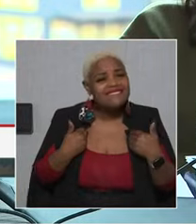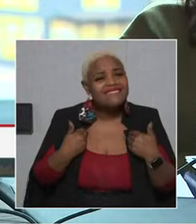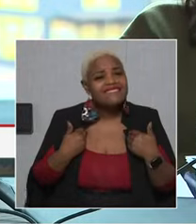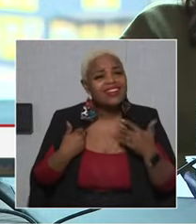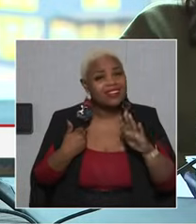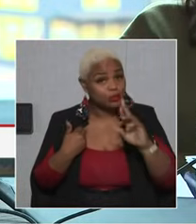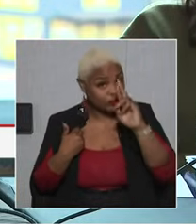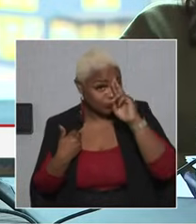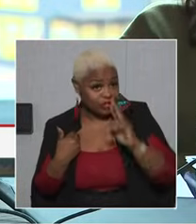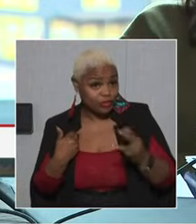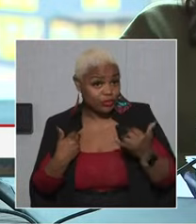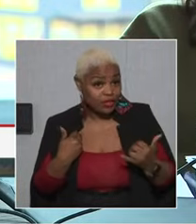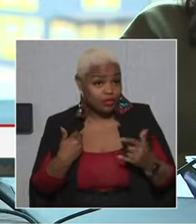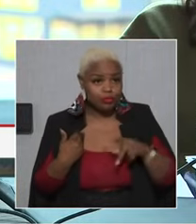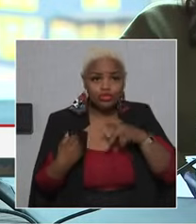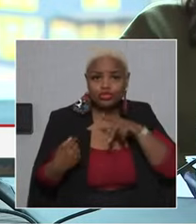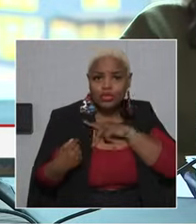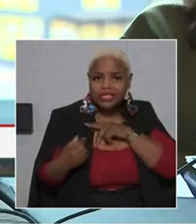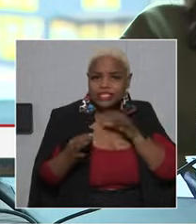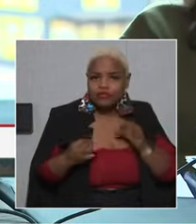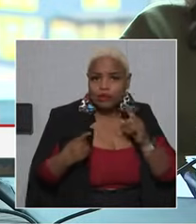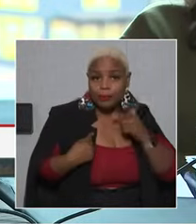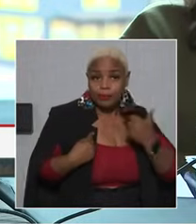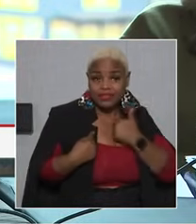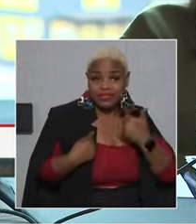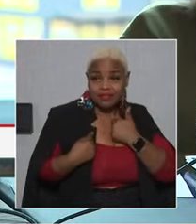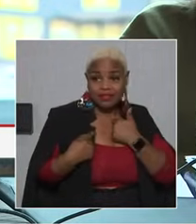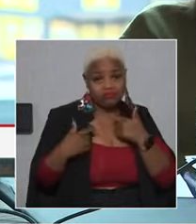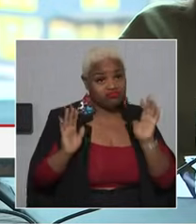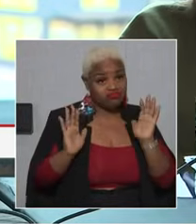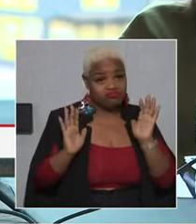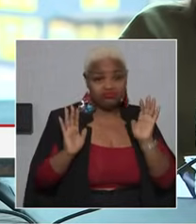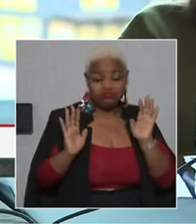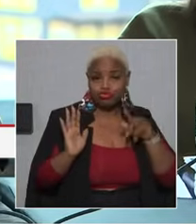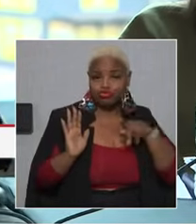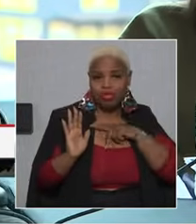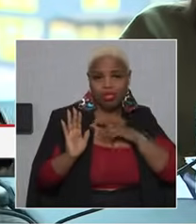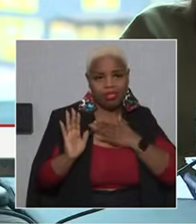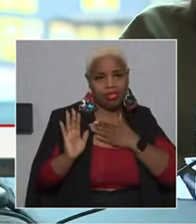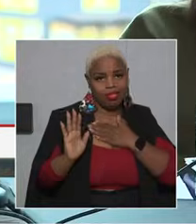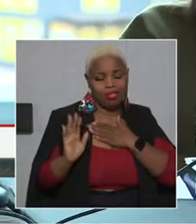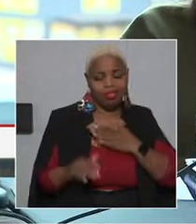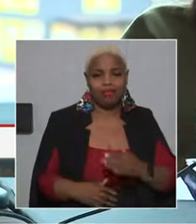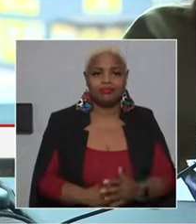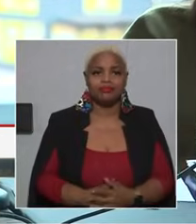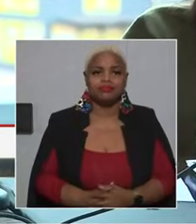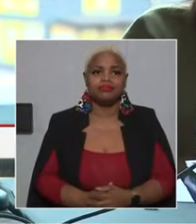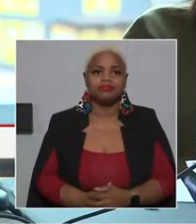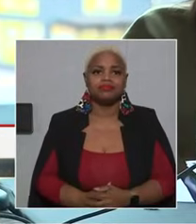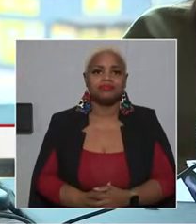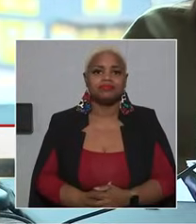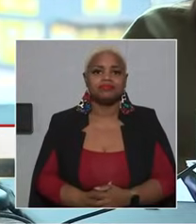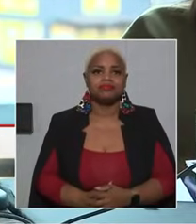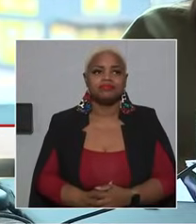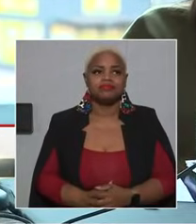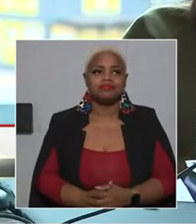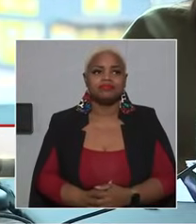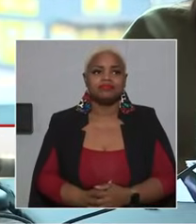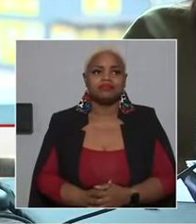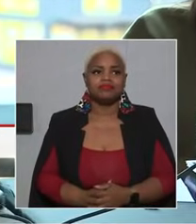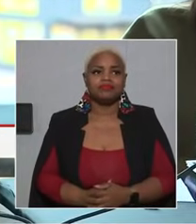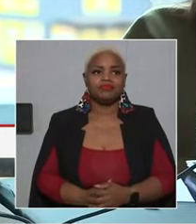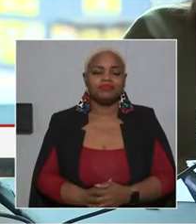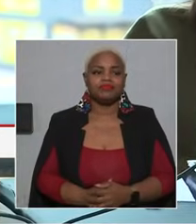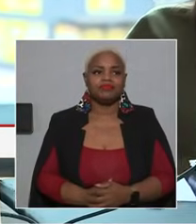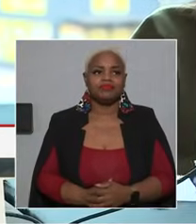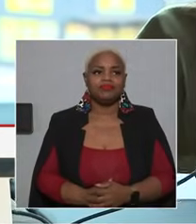is a personal decision for myself and for my family. Yeah. Good morning, Chief and the Mayor